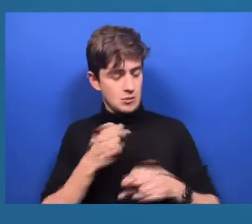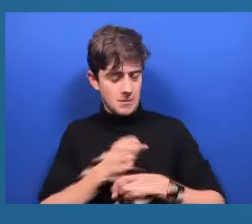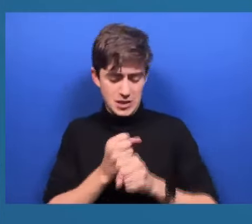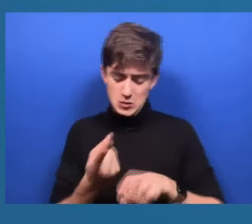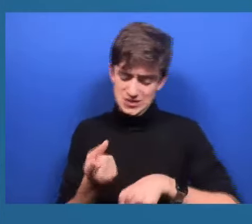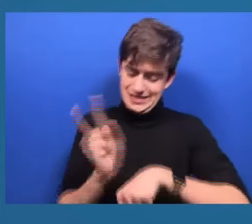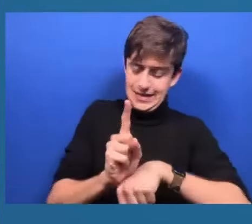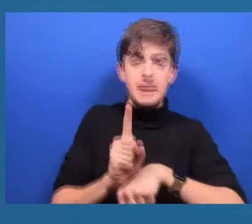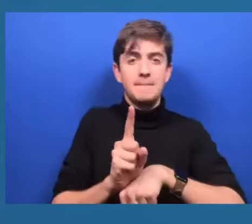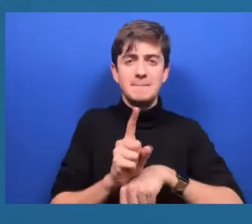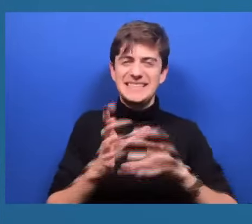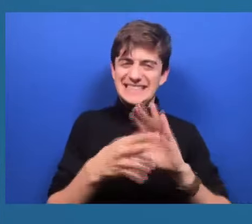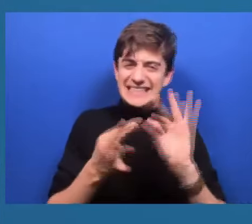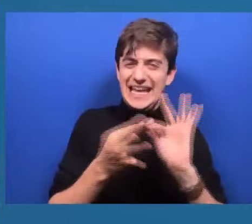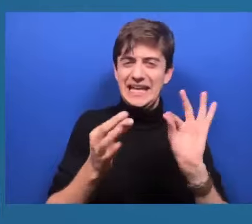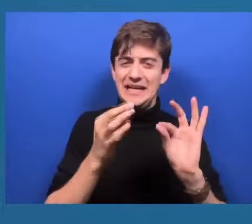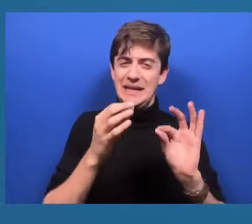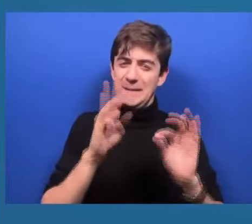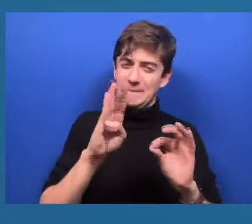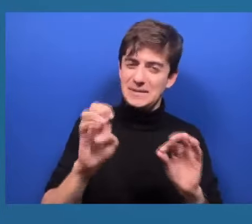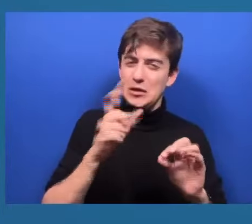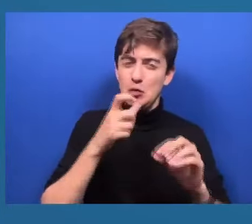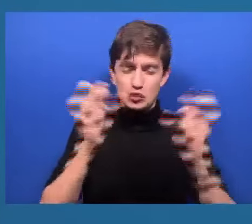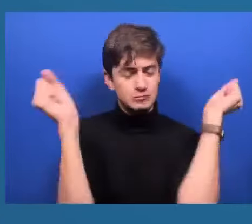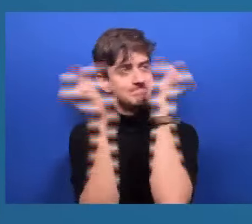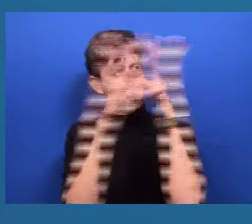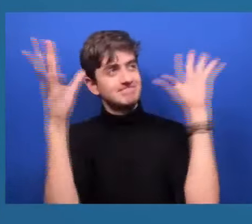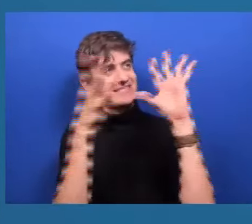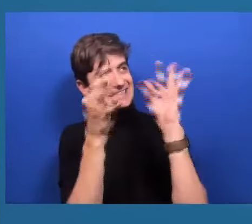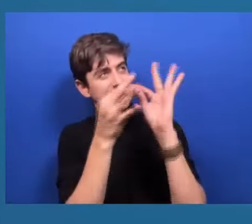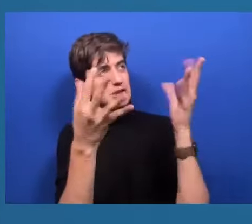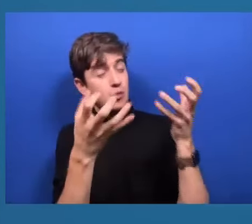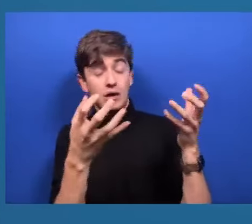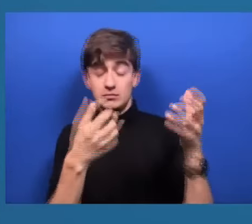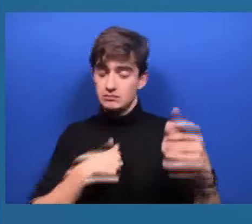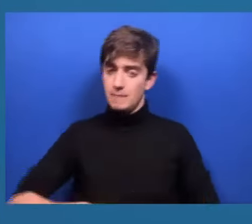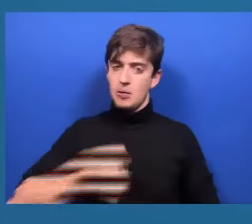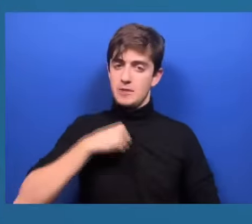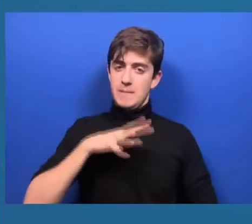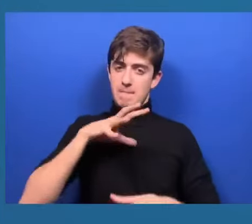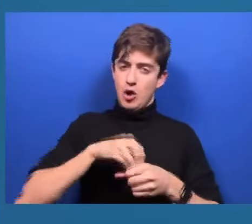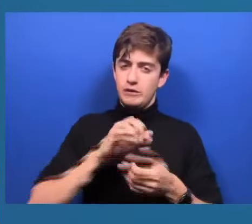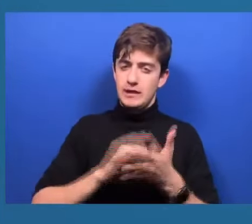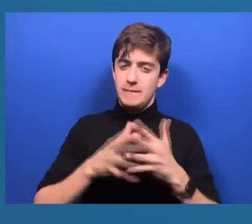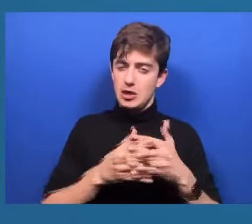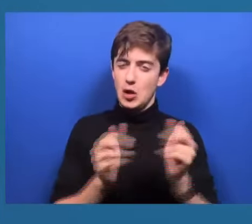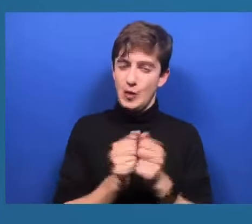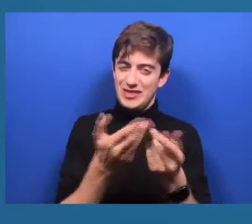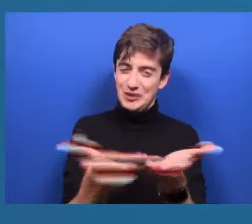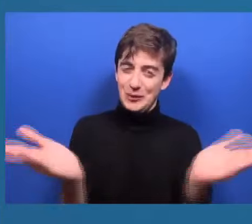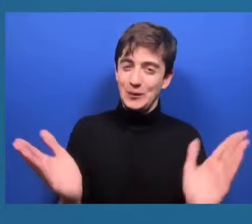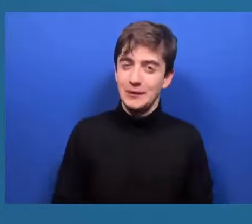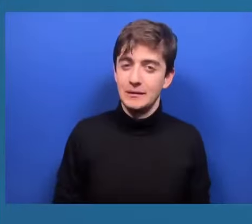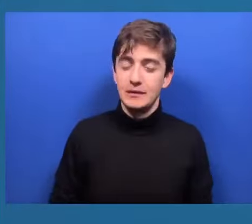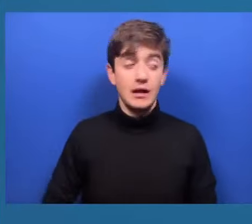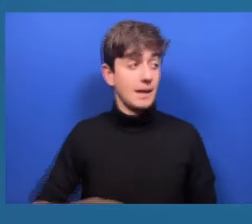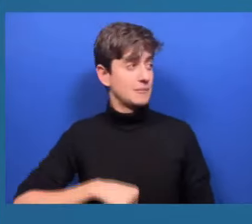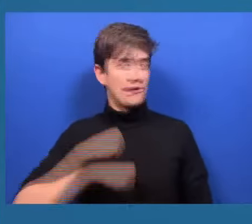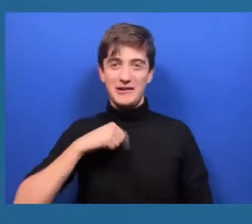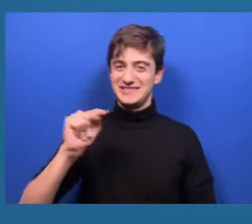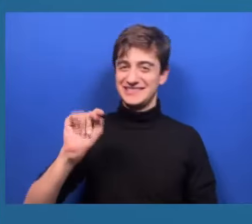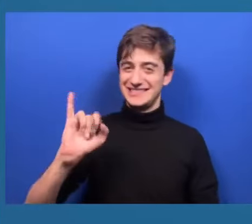say and be who you said you were. And I'm proud to be a part of that America with you. And I'm proud that Tish James is a part of that